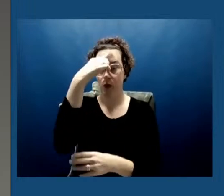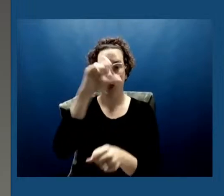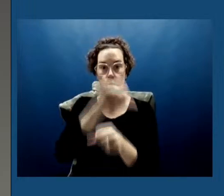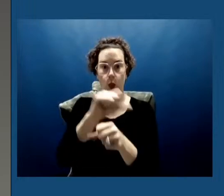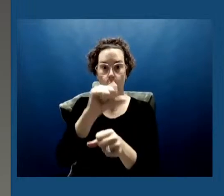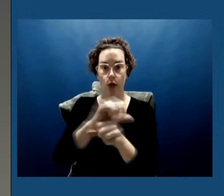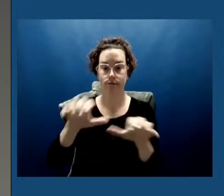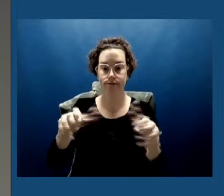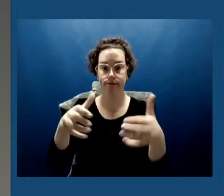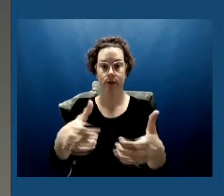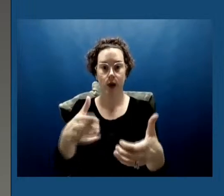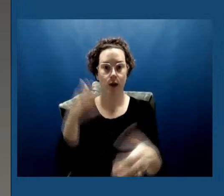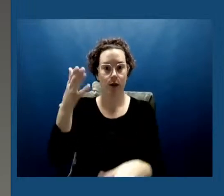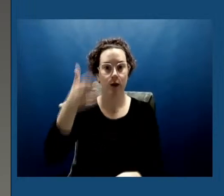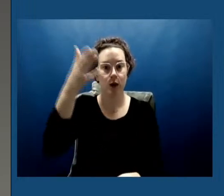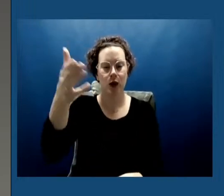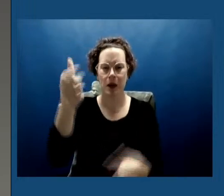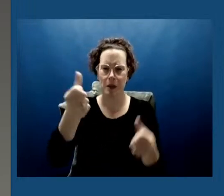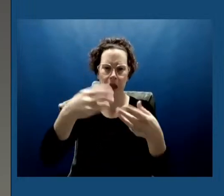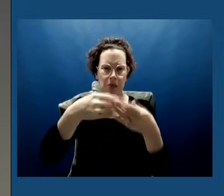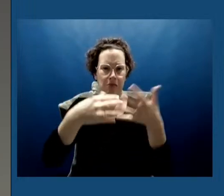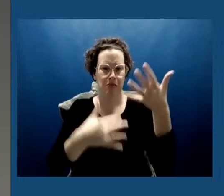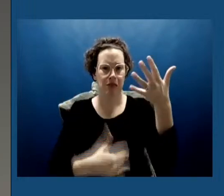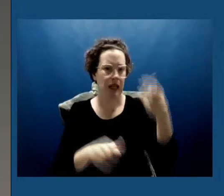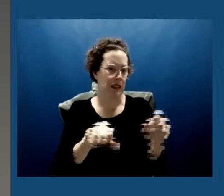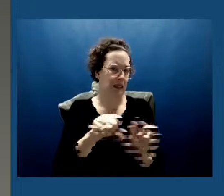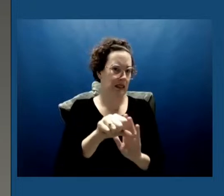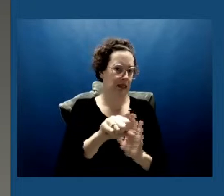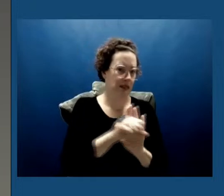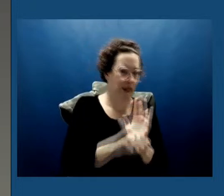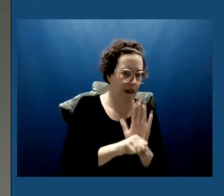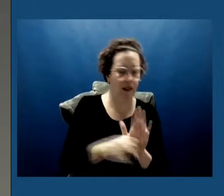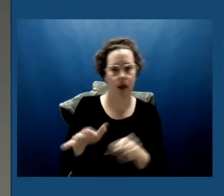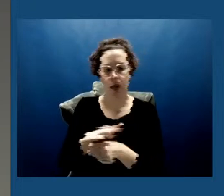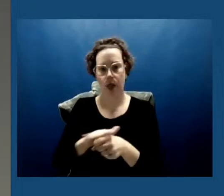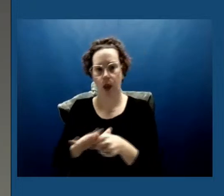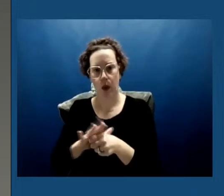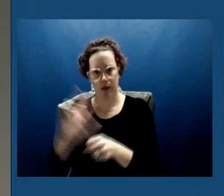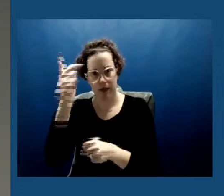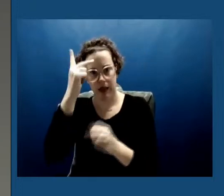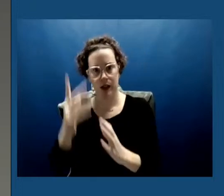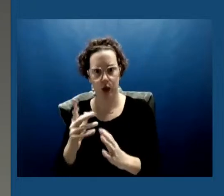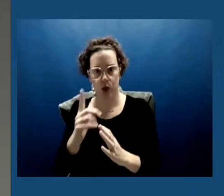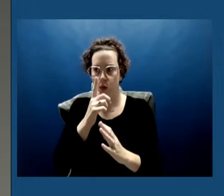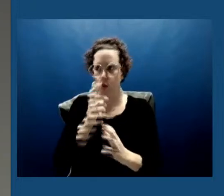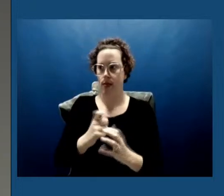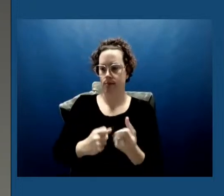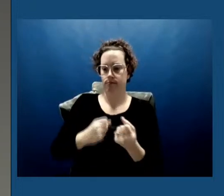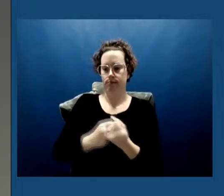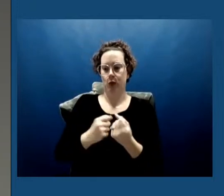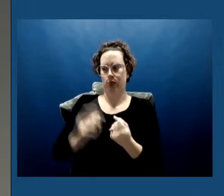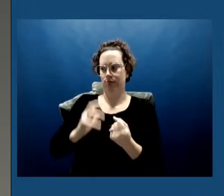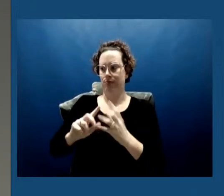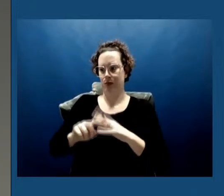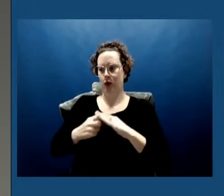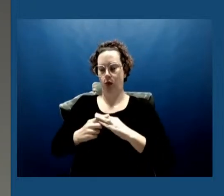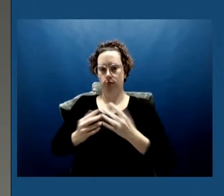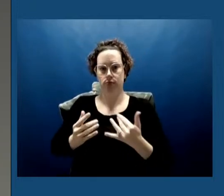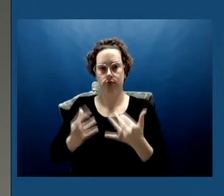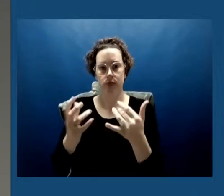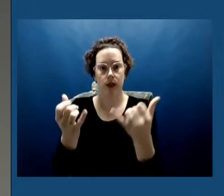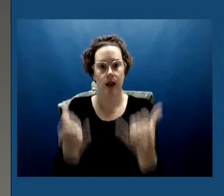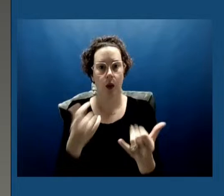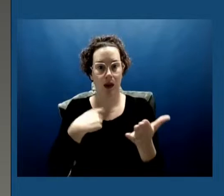Walsh, Rob Simpson, and the many other state and local officials who've been there from the start. When I was writing the CHIPS and Science bill, I had Syracuse